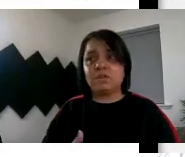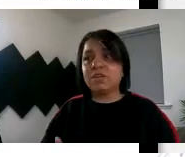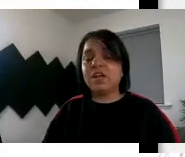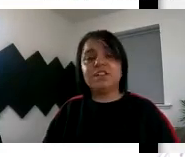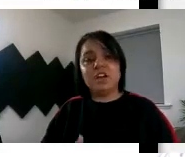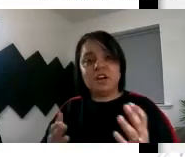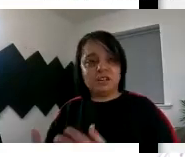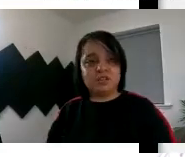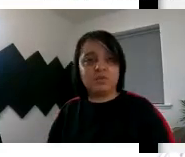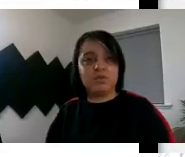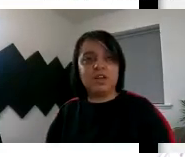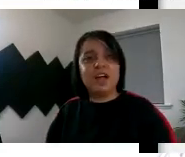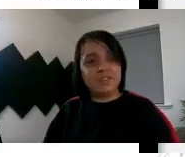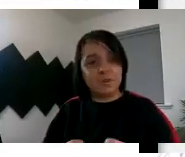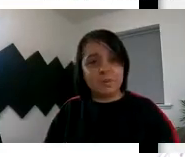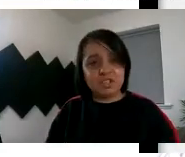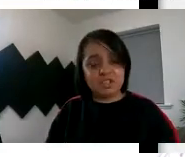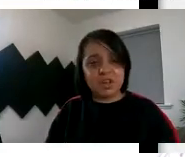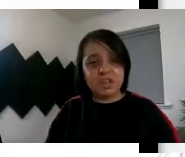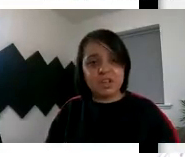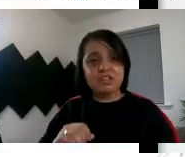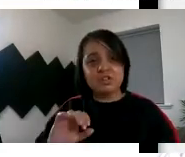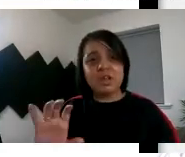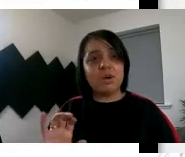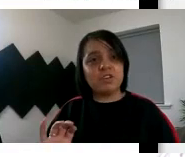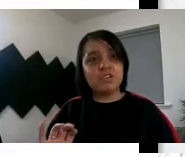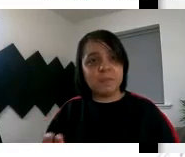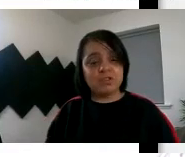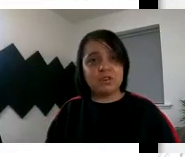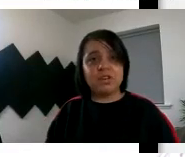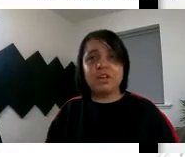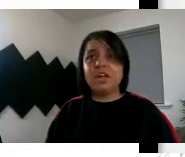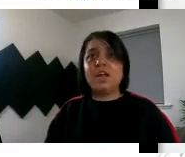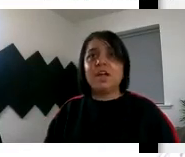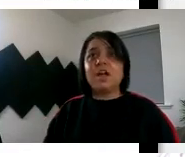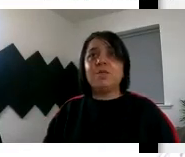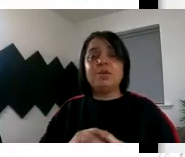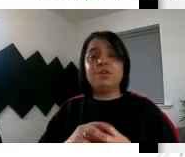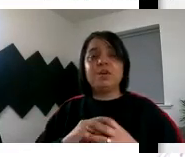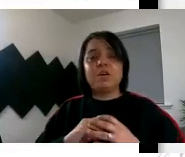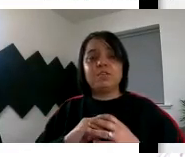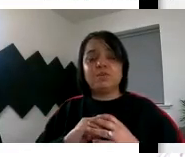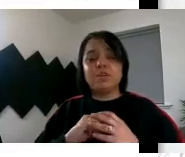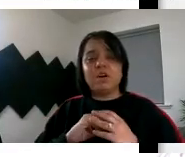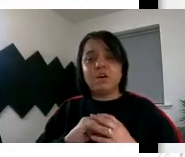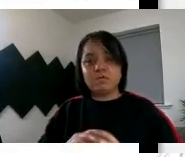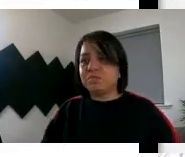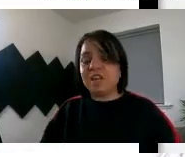years olds that are at school and they're a bit shy. So they might use Makaton, but you